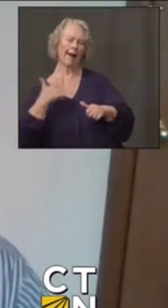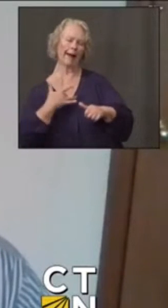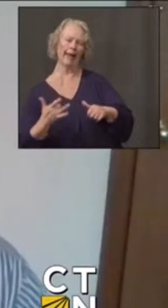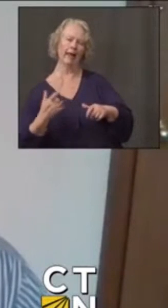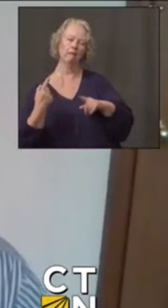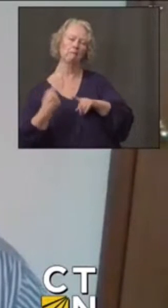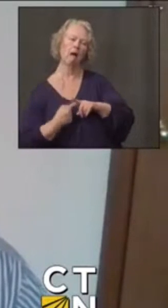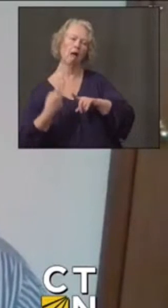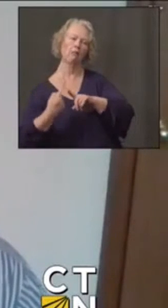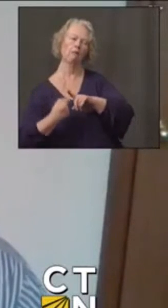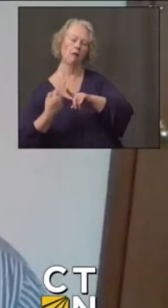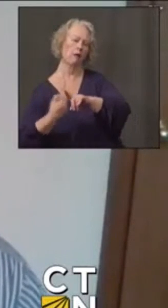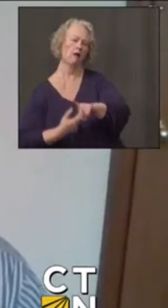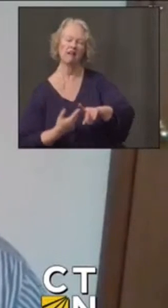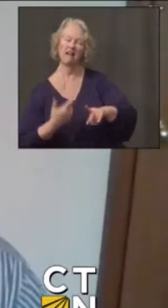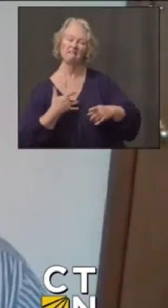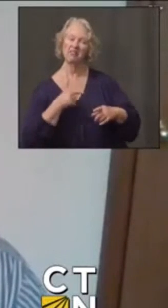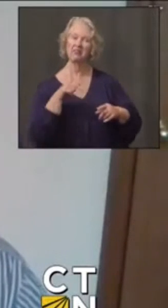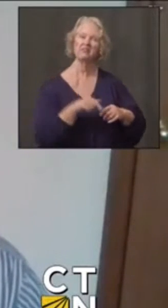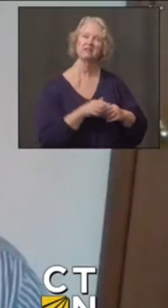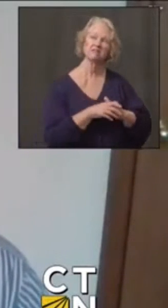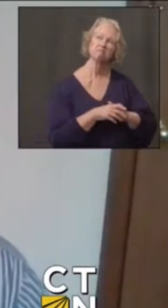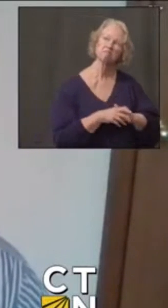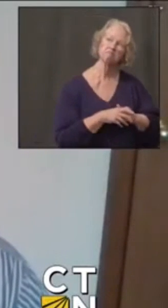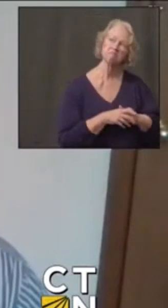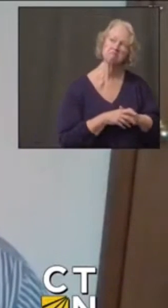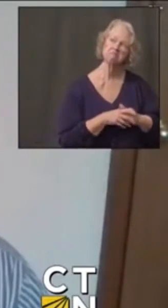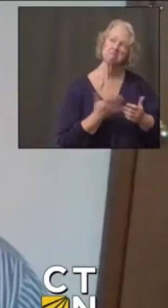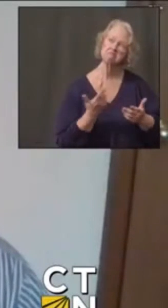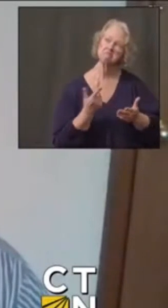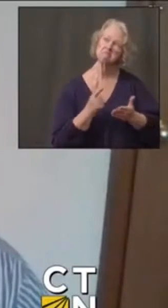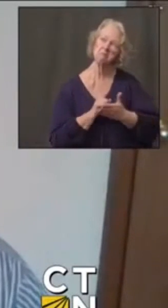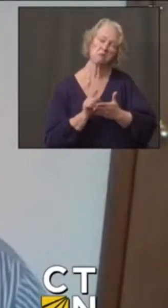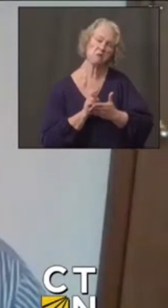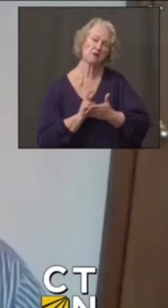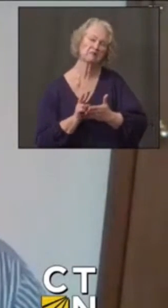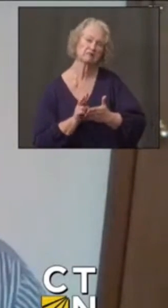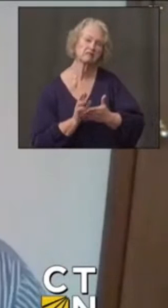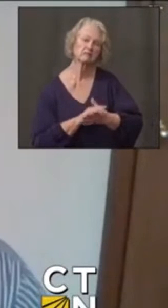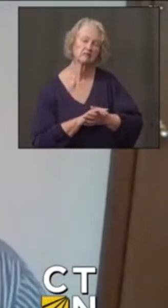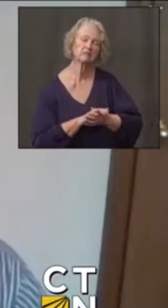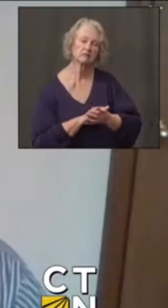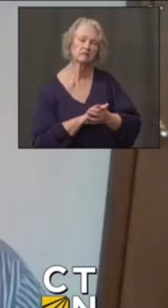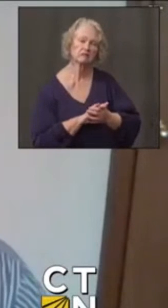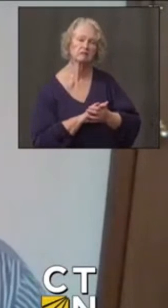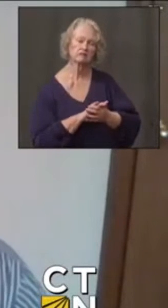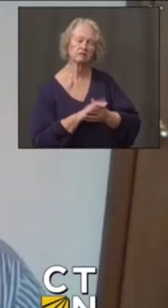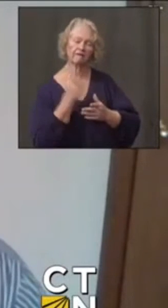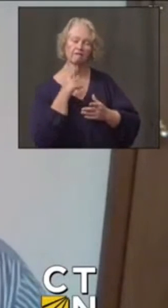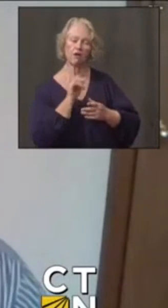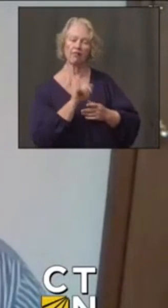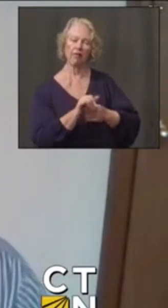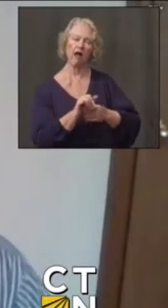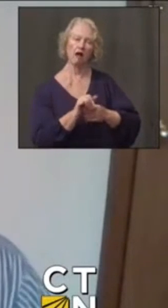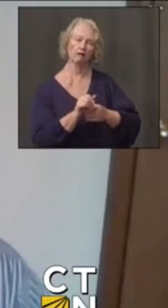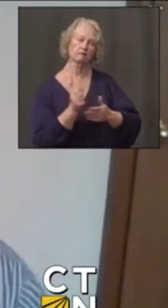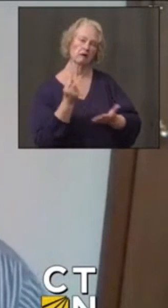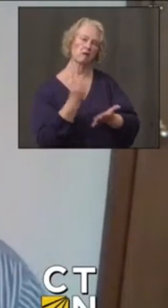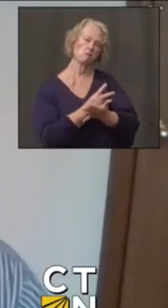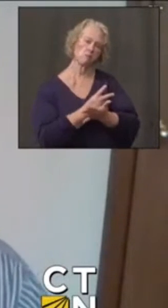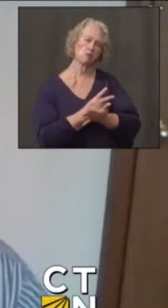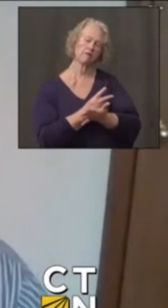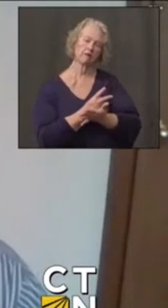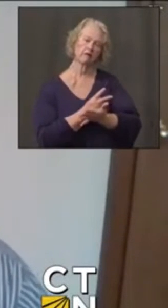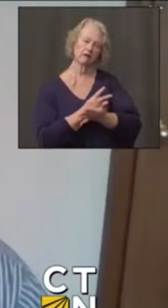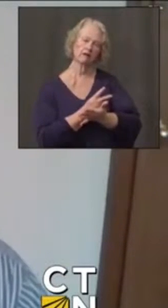I would expect it's weeks rather than months for the EUA approval or review and